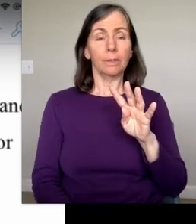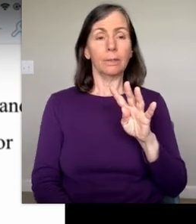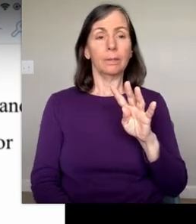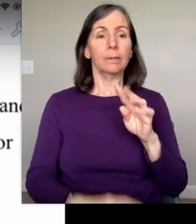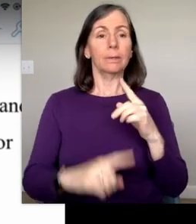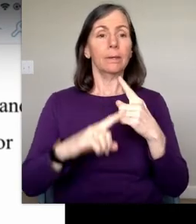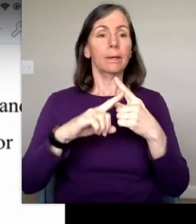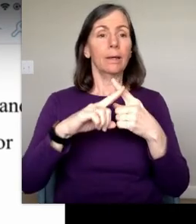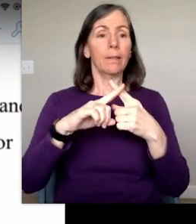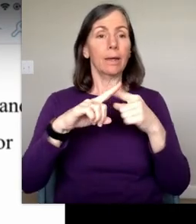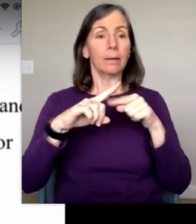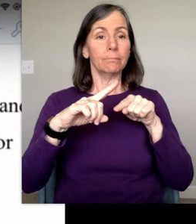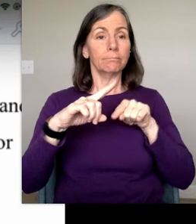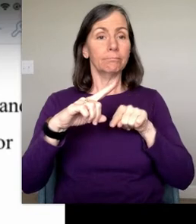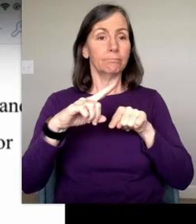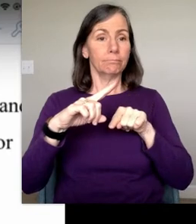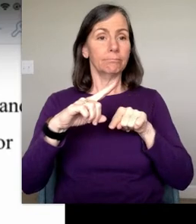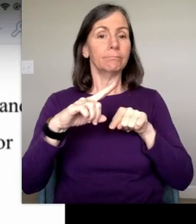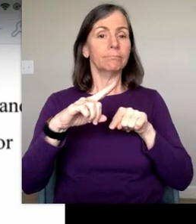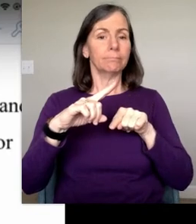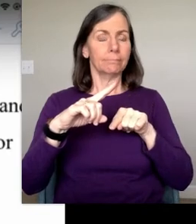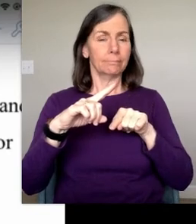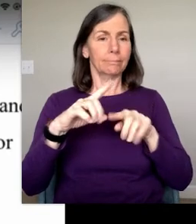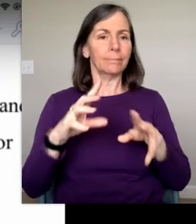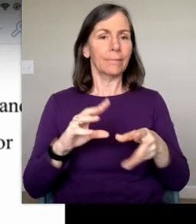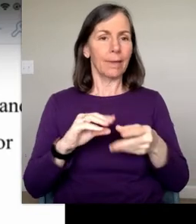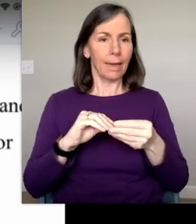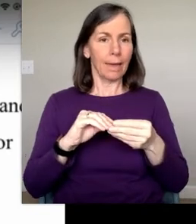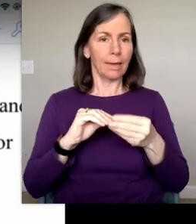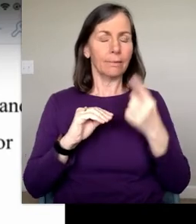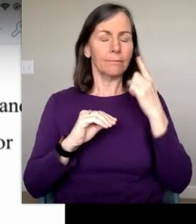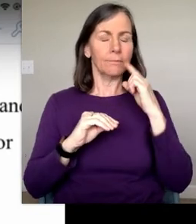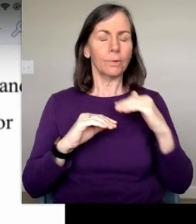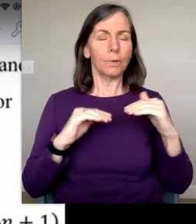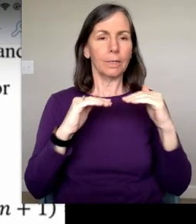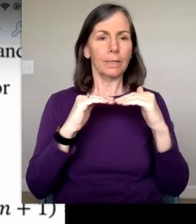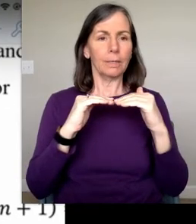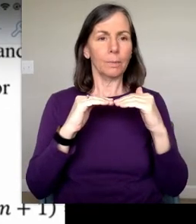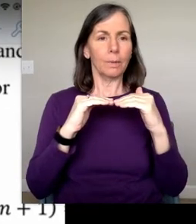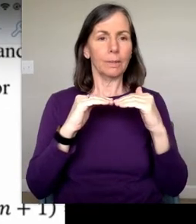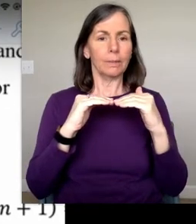and we need to add to